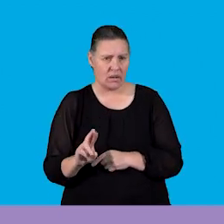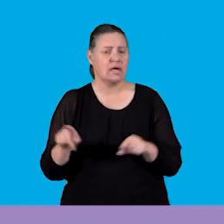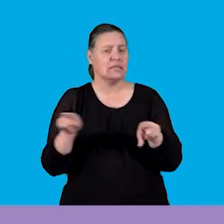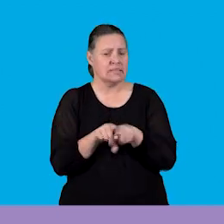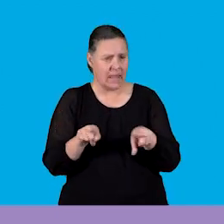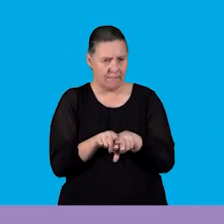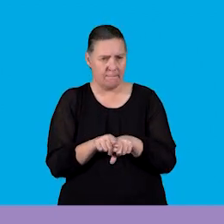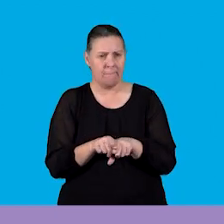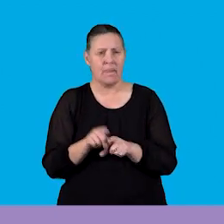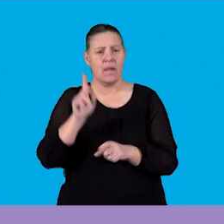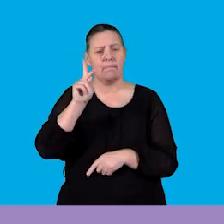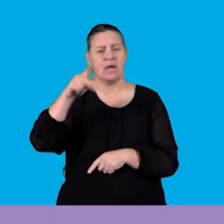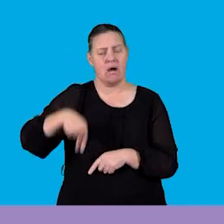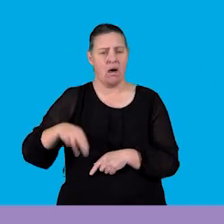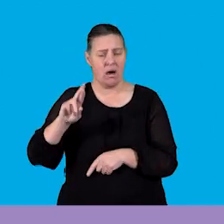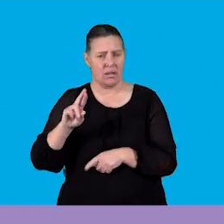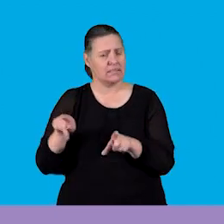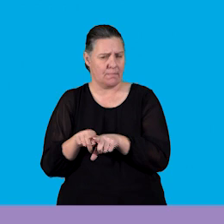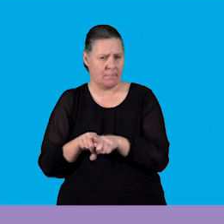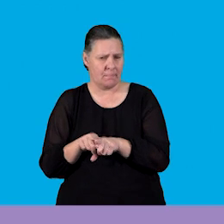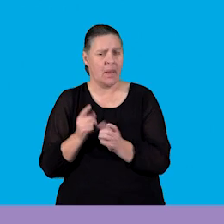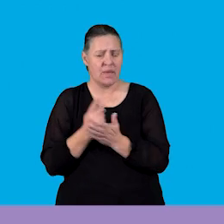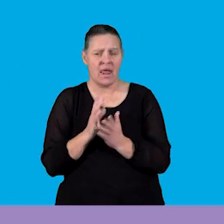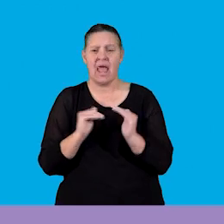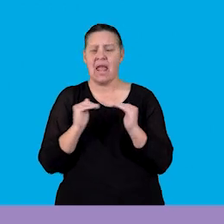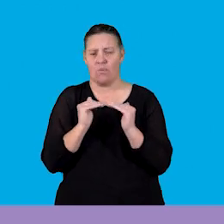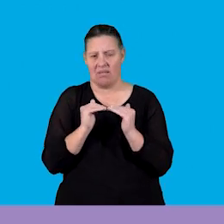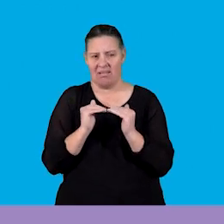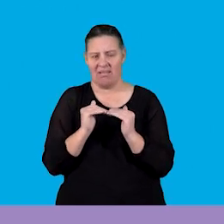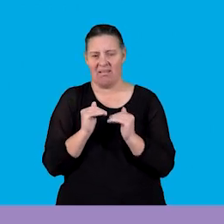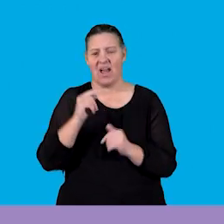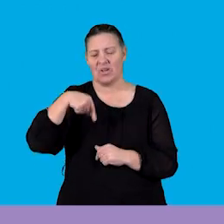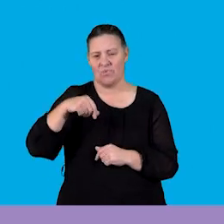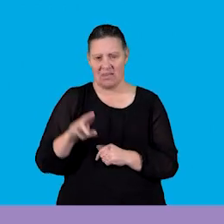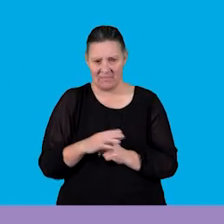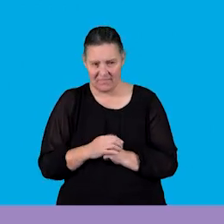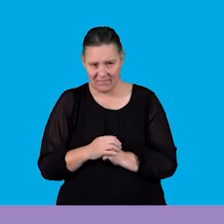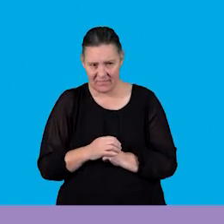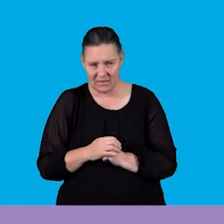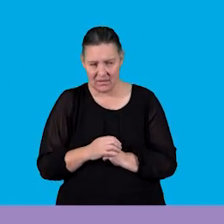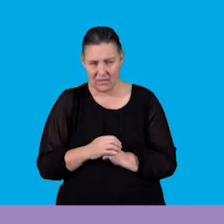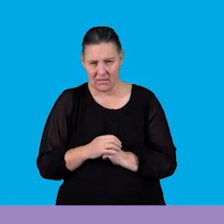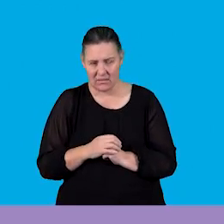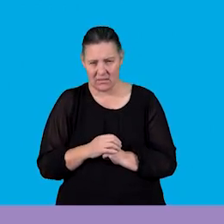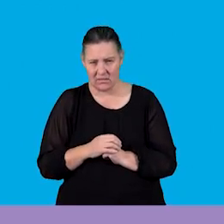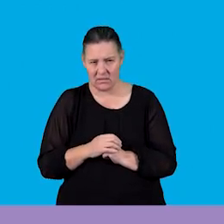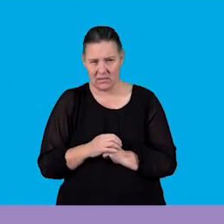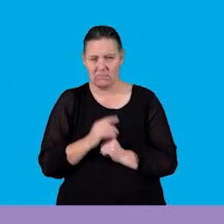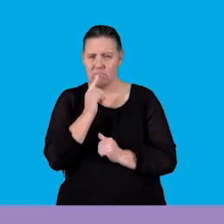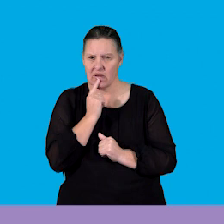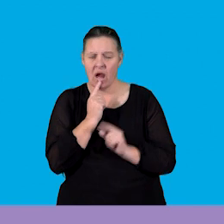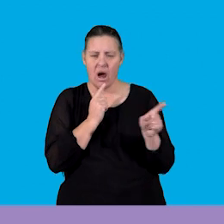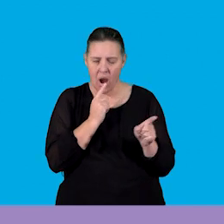that QR is also equals to PR. So PR is equals to our QR. And